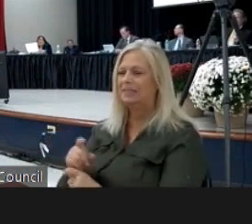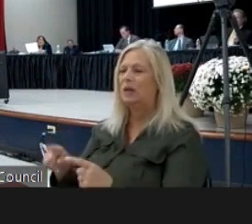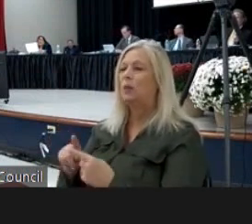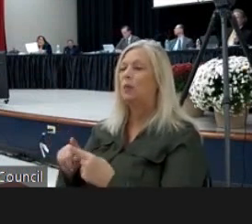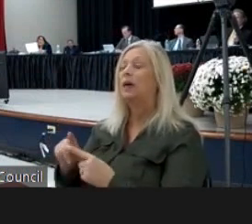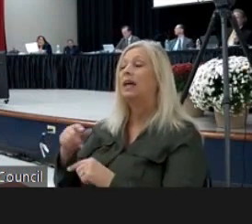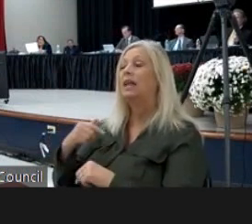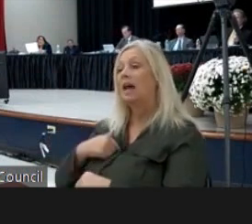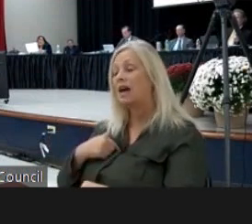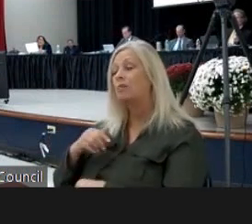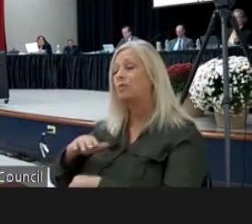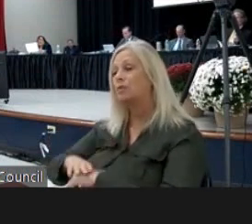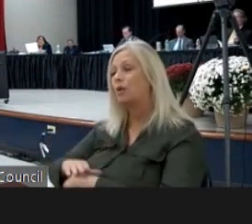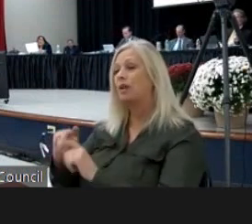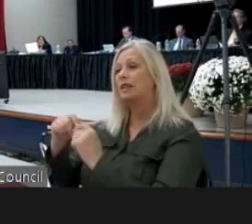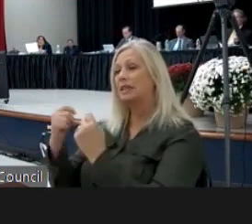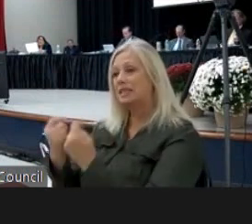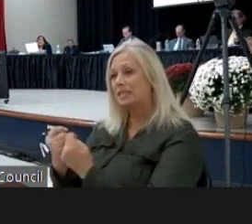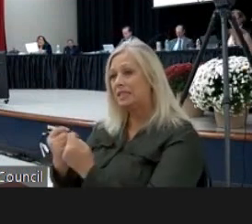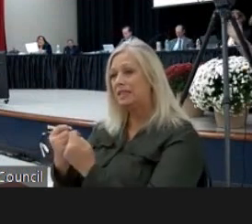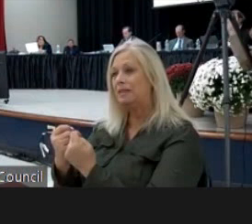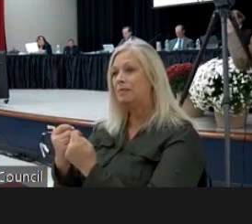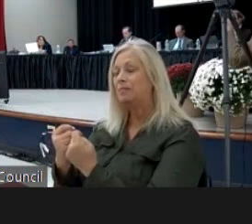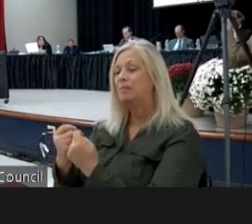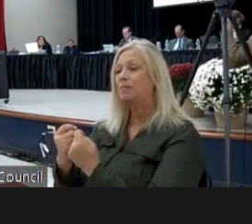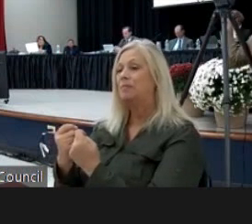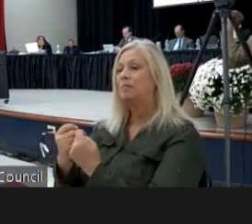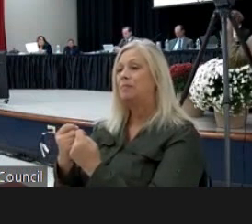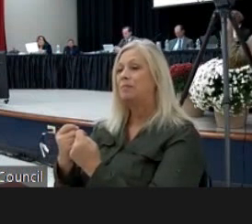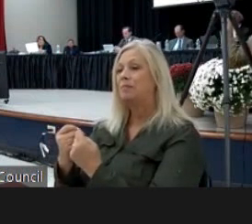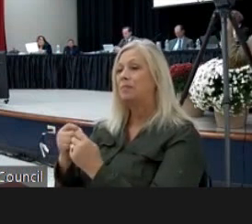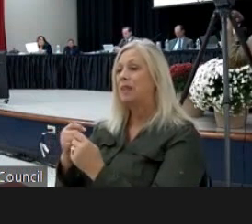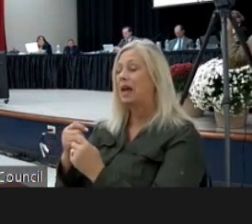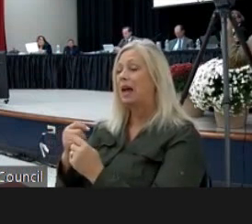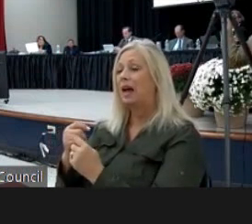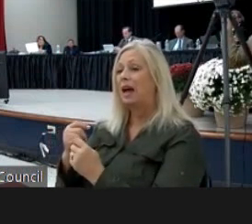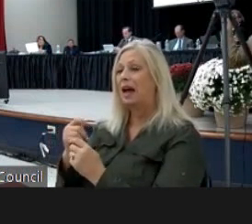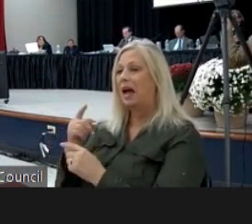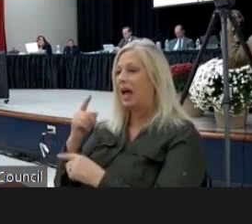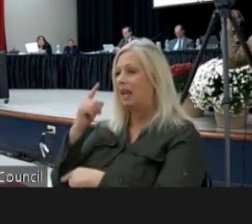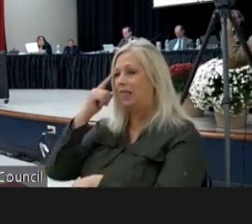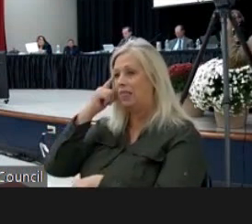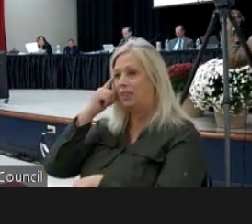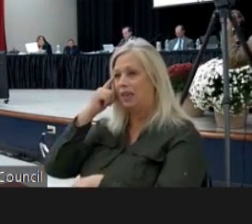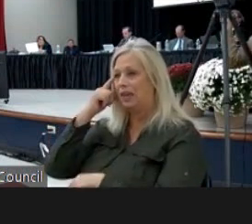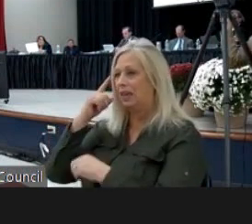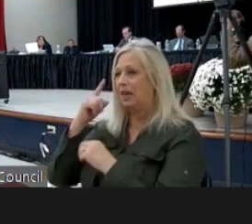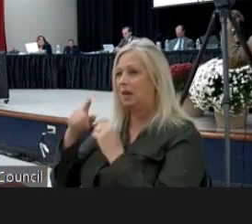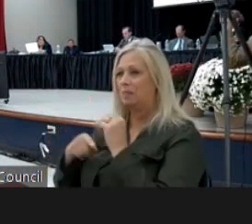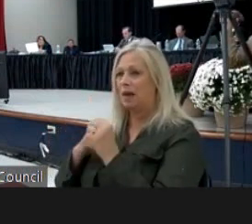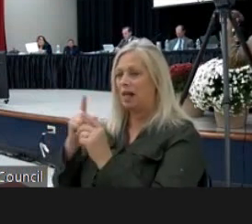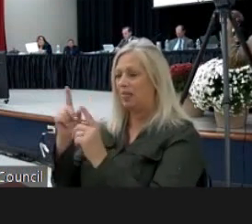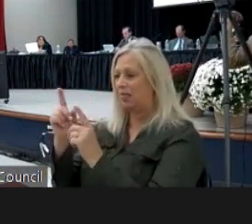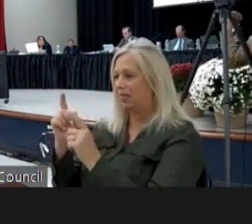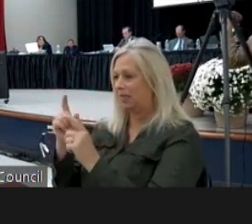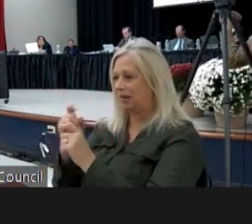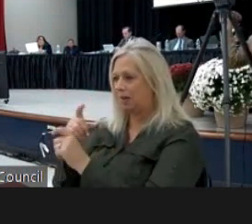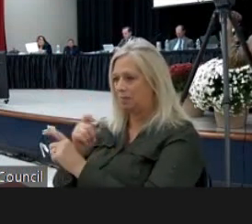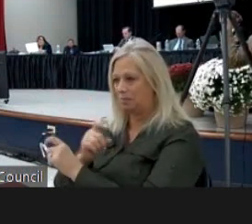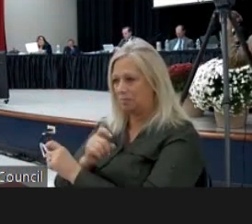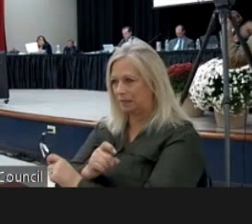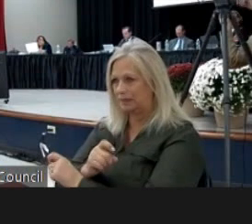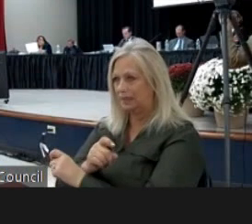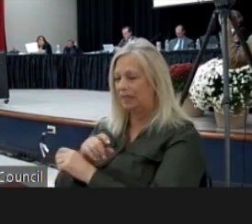kind of thinking through that deal, nowhere there did I think of the complexity that was going to be layered on. So